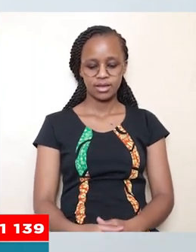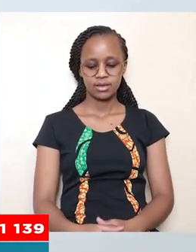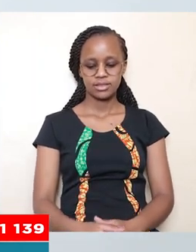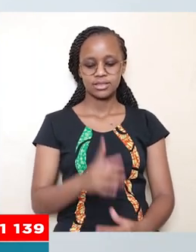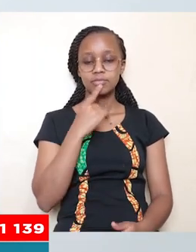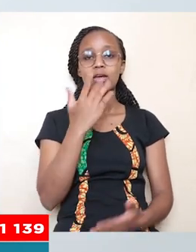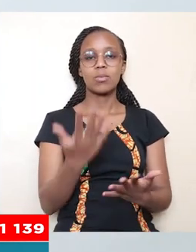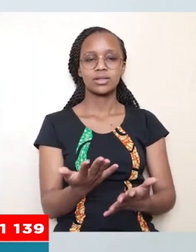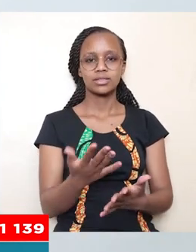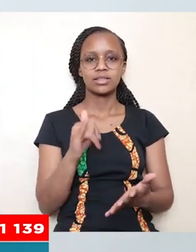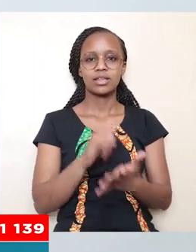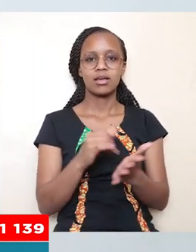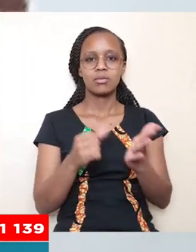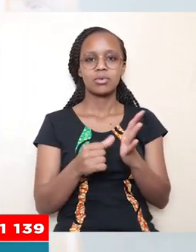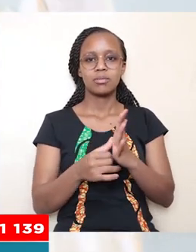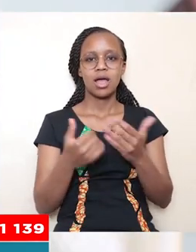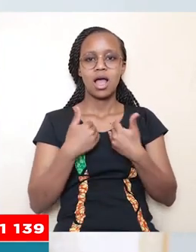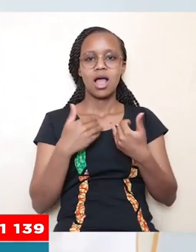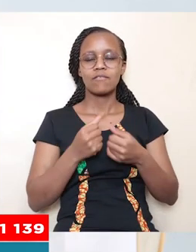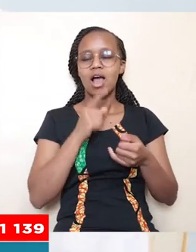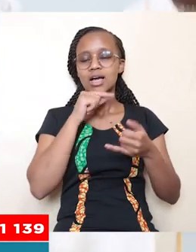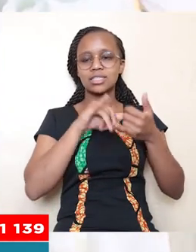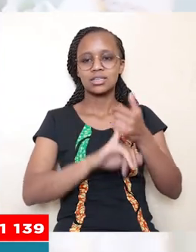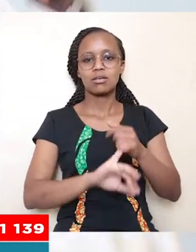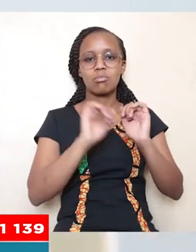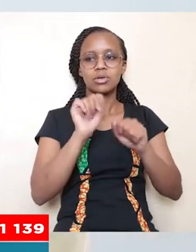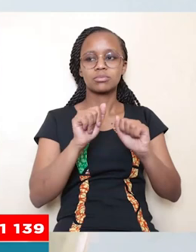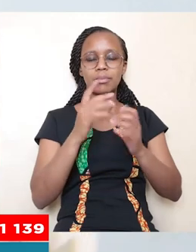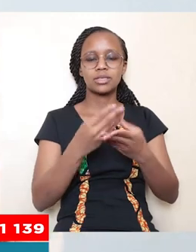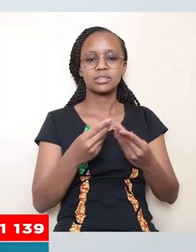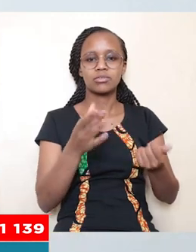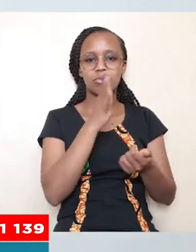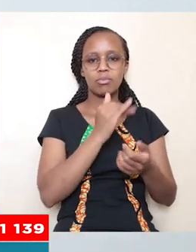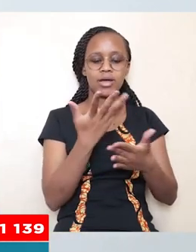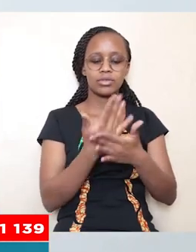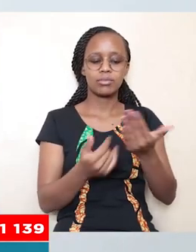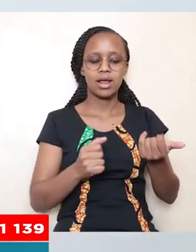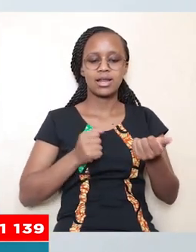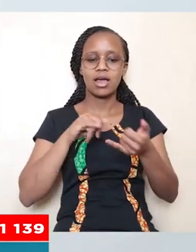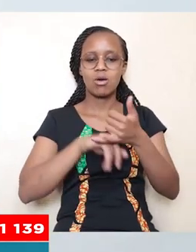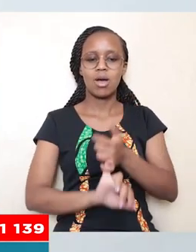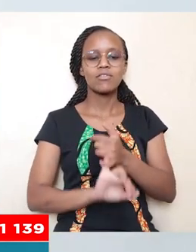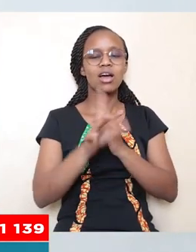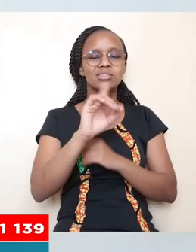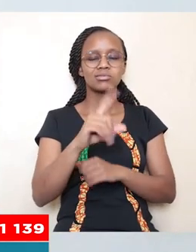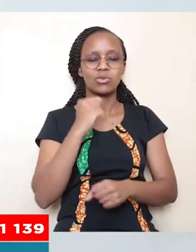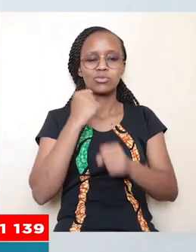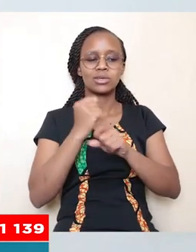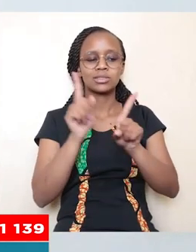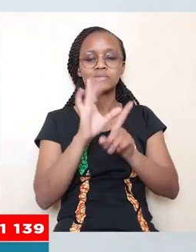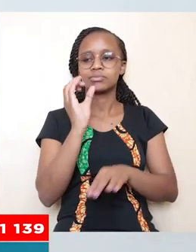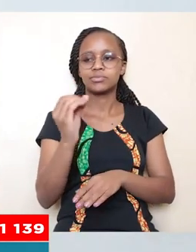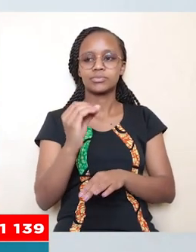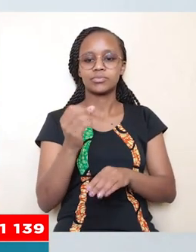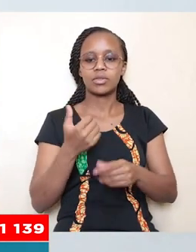be told that the problem you have as a husband can be solved by the blood of your wife. It does not work that way.